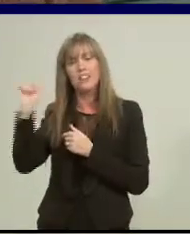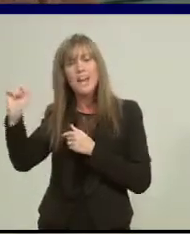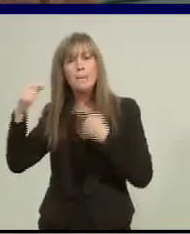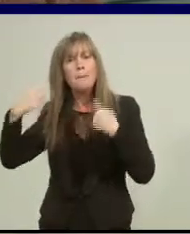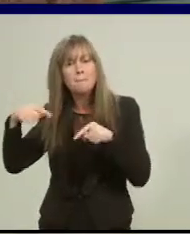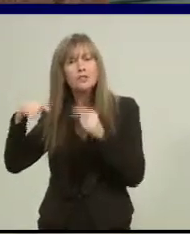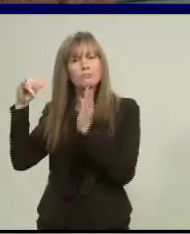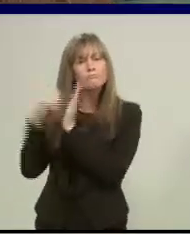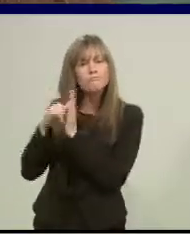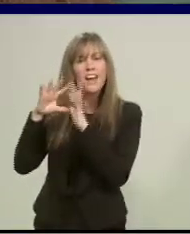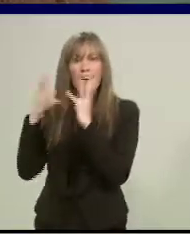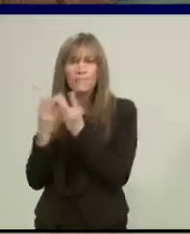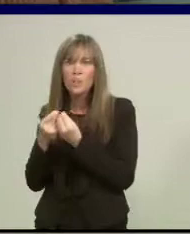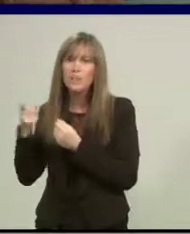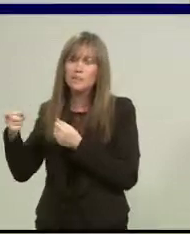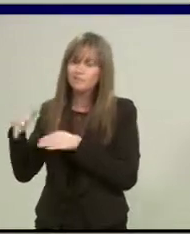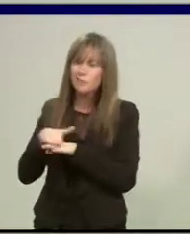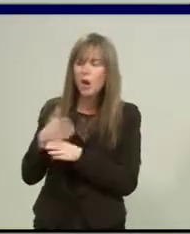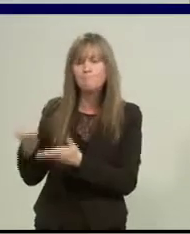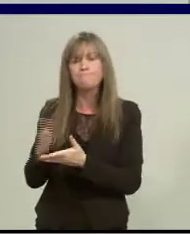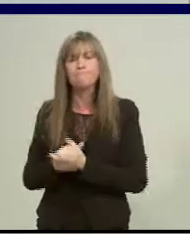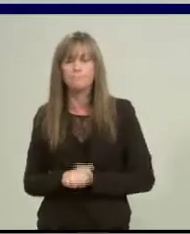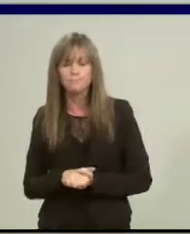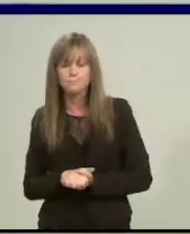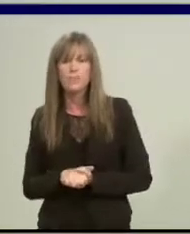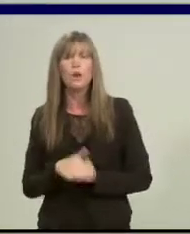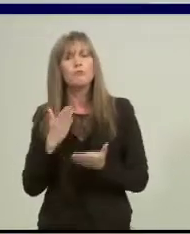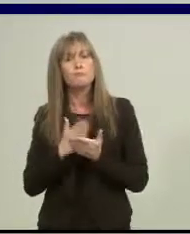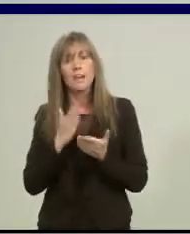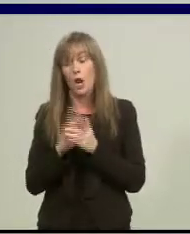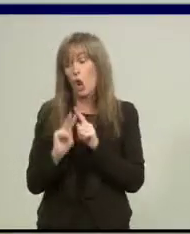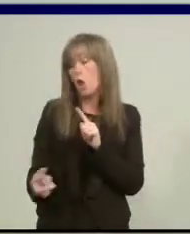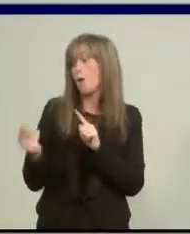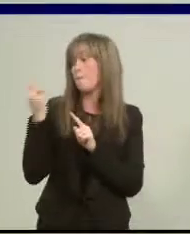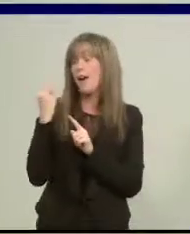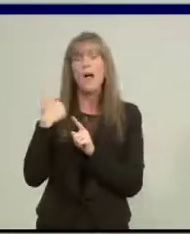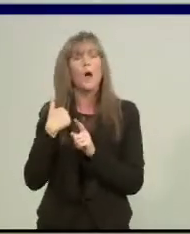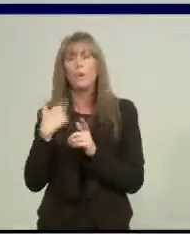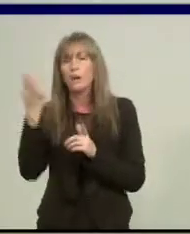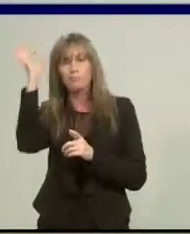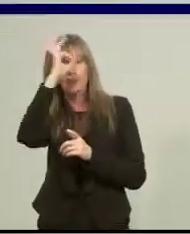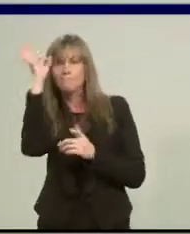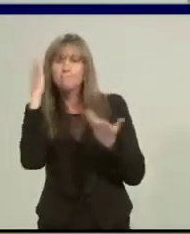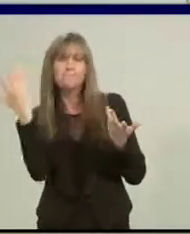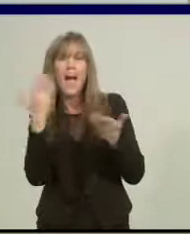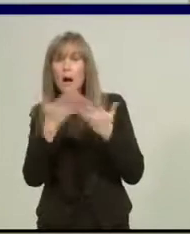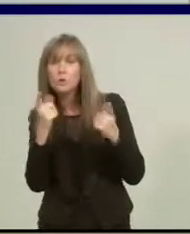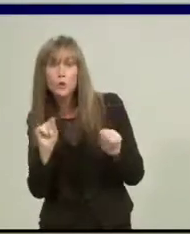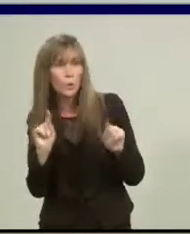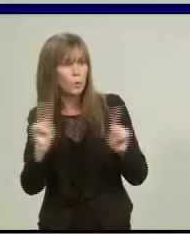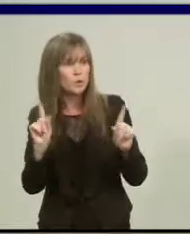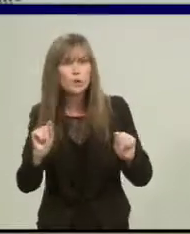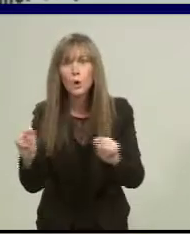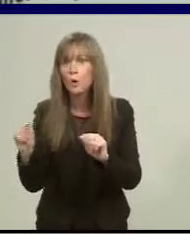permissions that they need, everything like that, yeah, more than anything. Looking back in retrospect, we had no idea of what to do, how to do it, because nothing